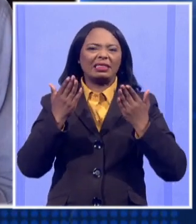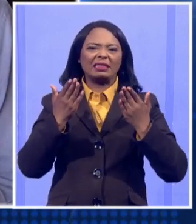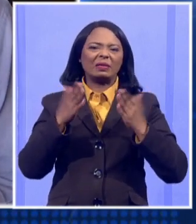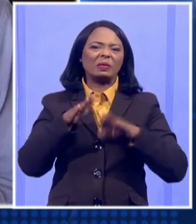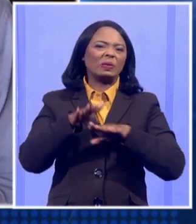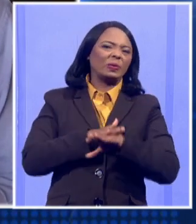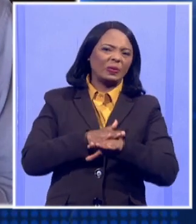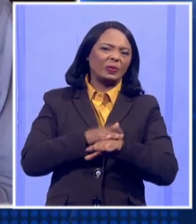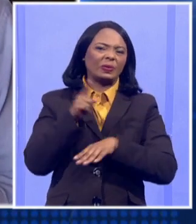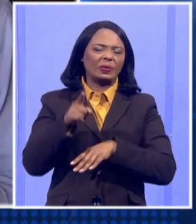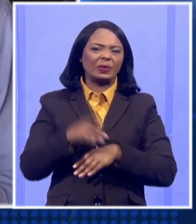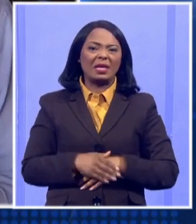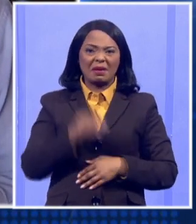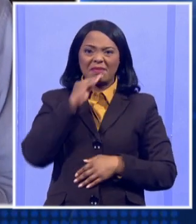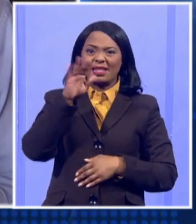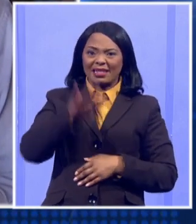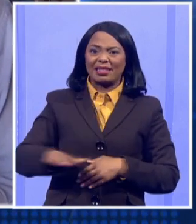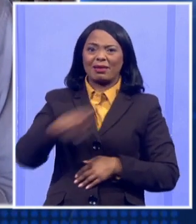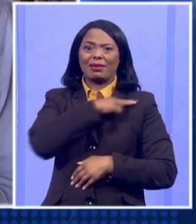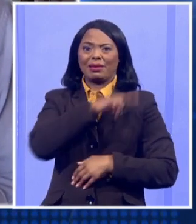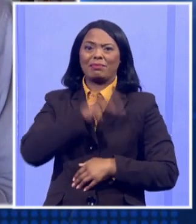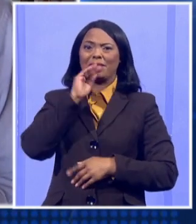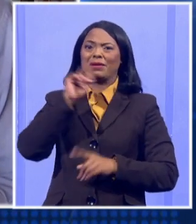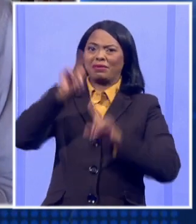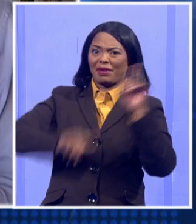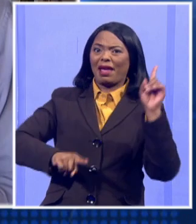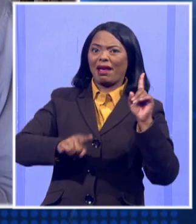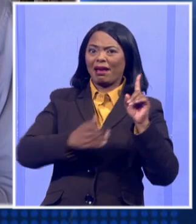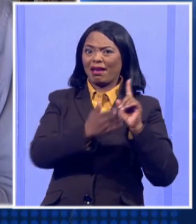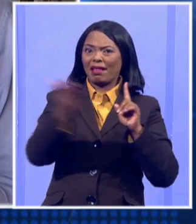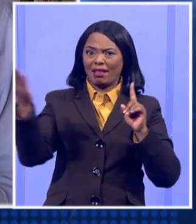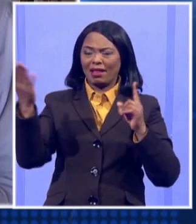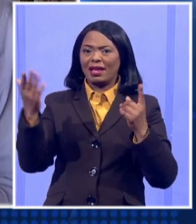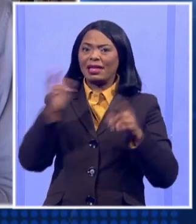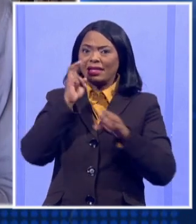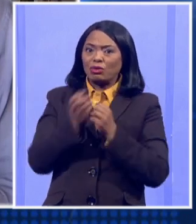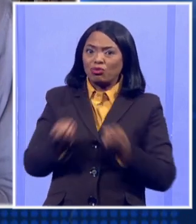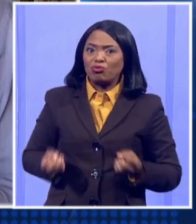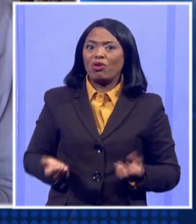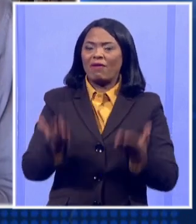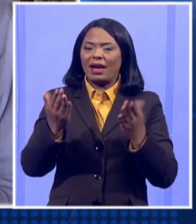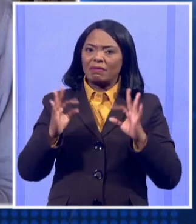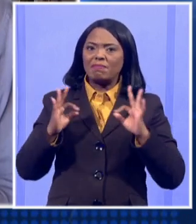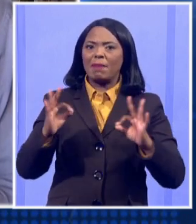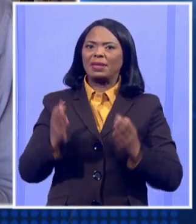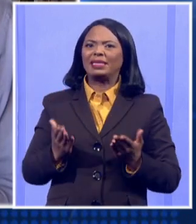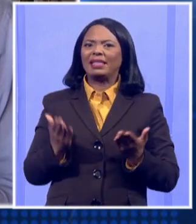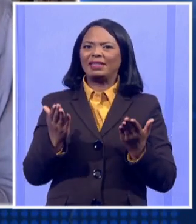is fairly new. It's supposed to be providing proper